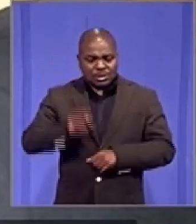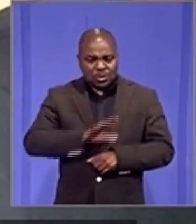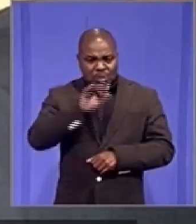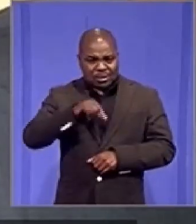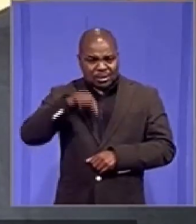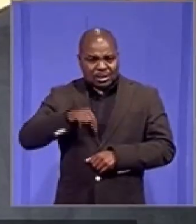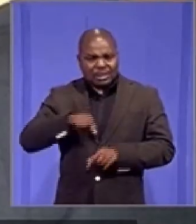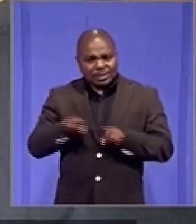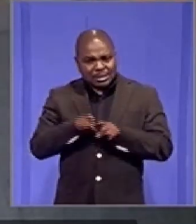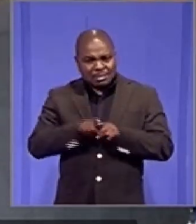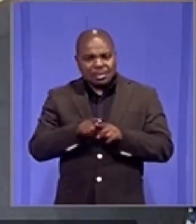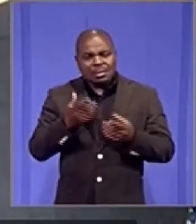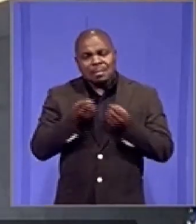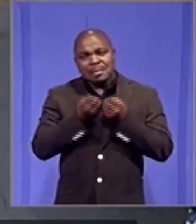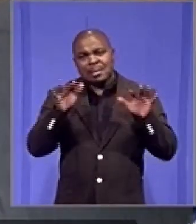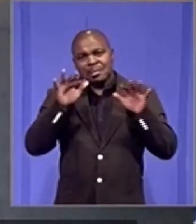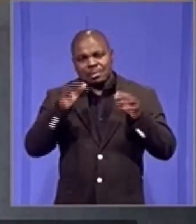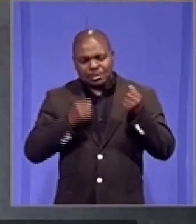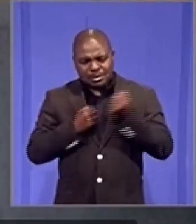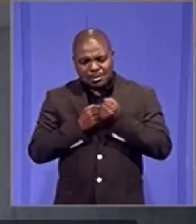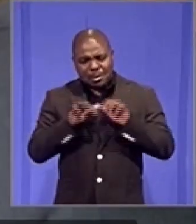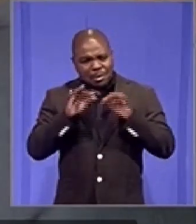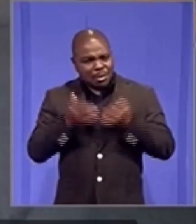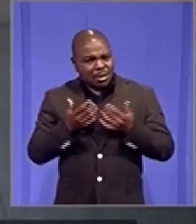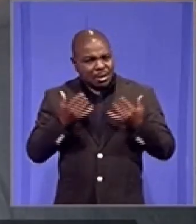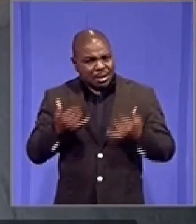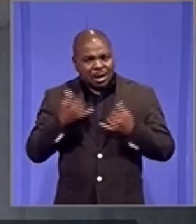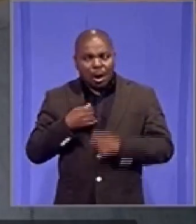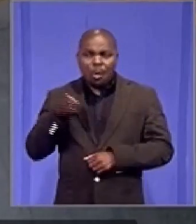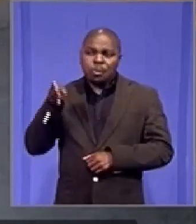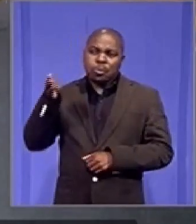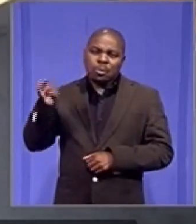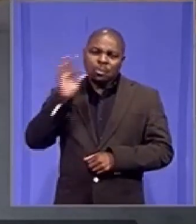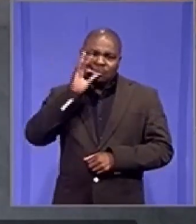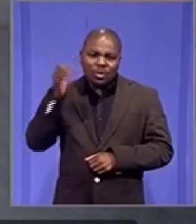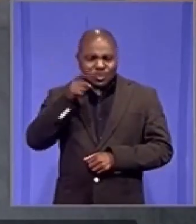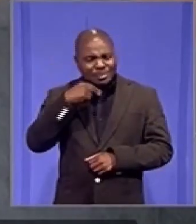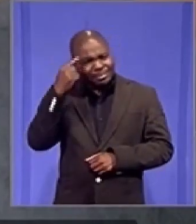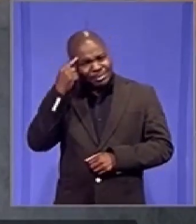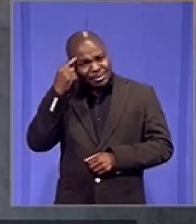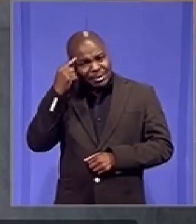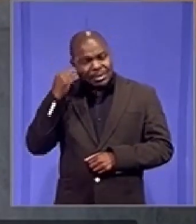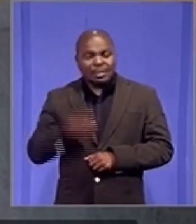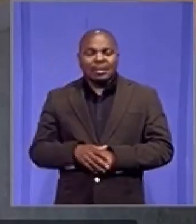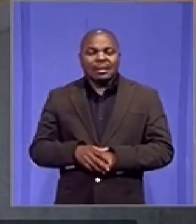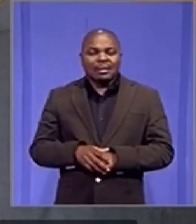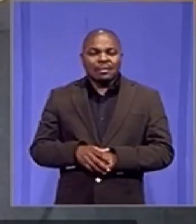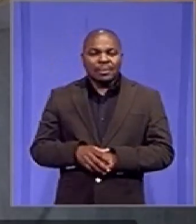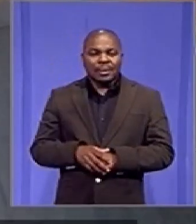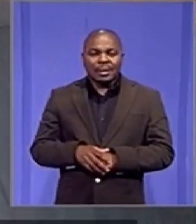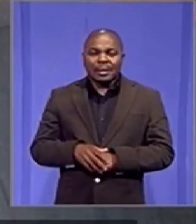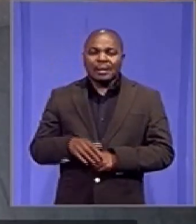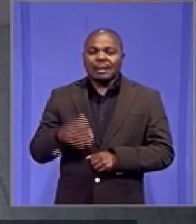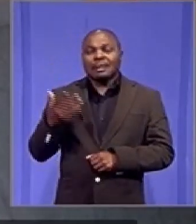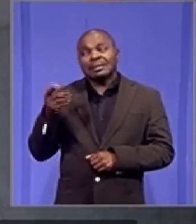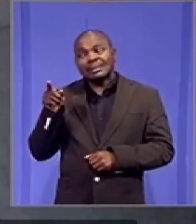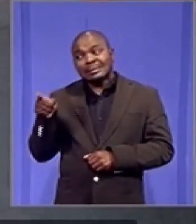Borwa re ne re na le balatsedi ba bantsi. Jaanong ke kwa France. O bona ka re batlo ba e tlile go